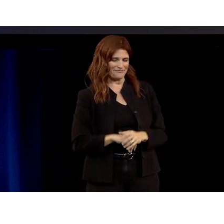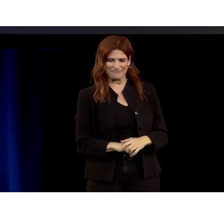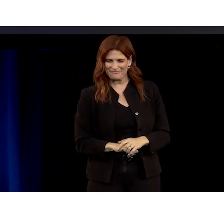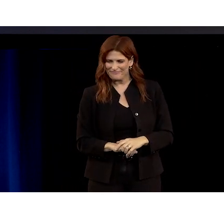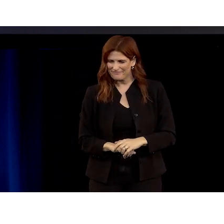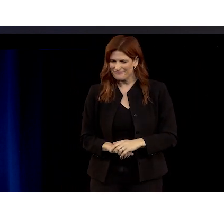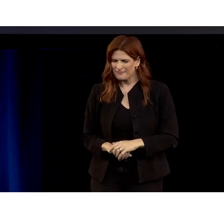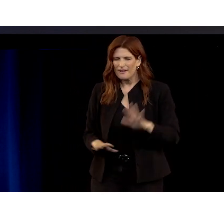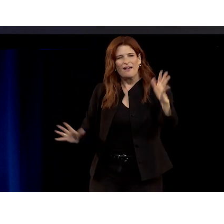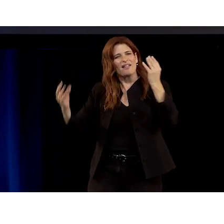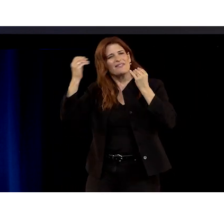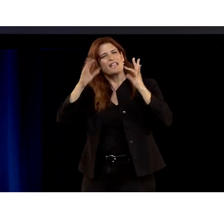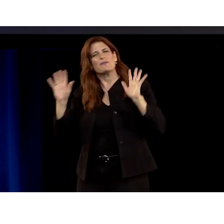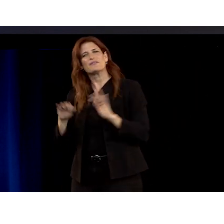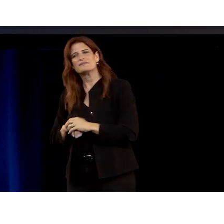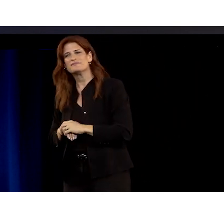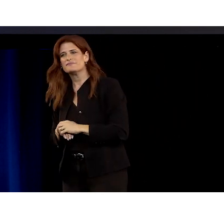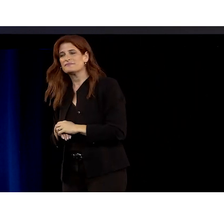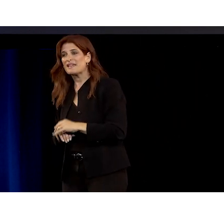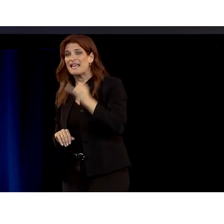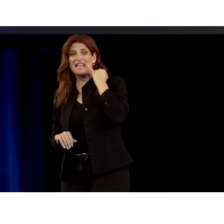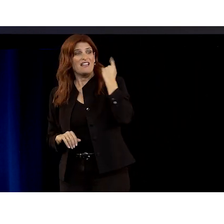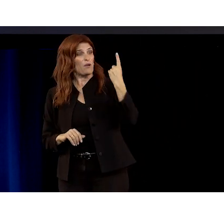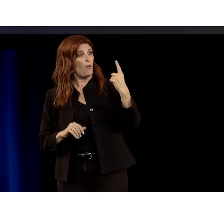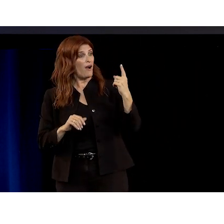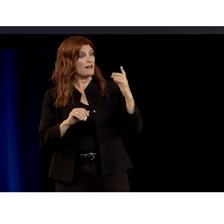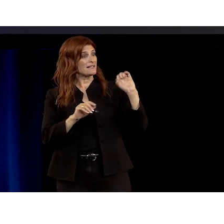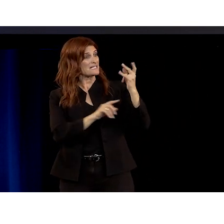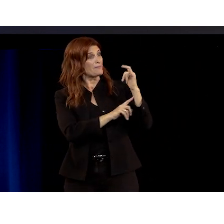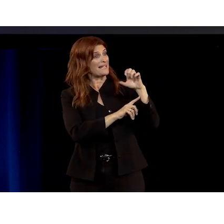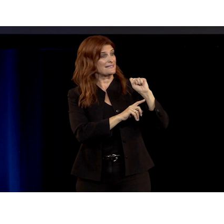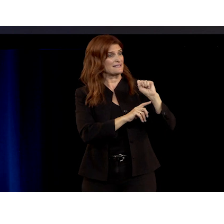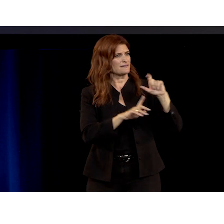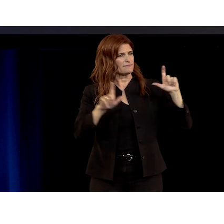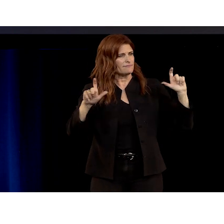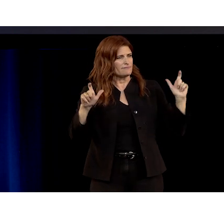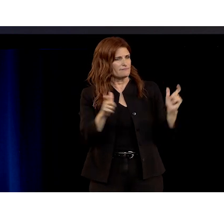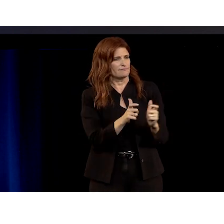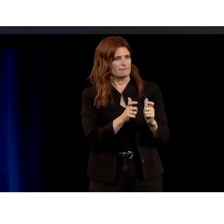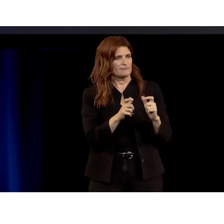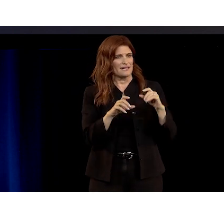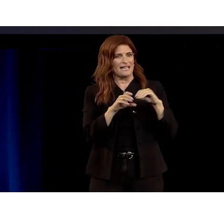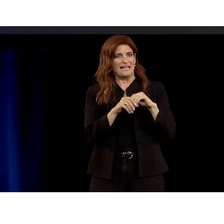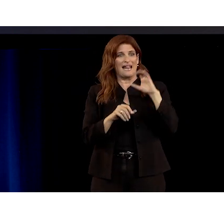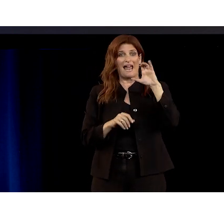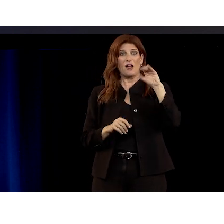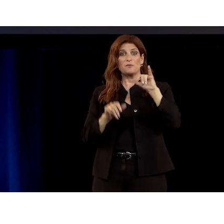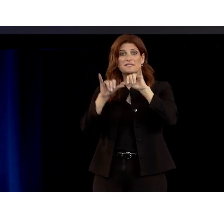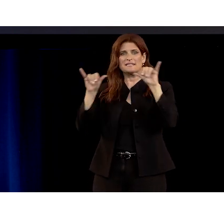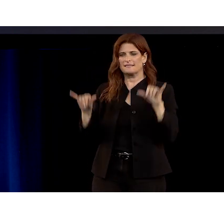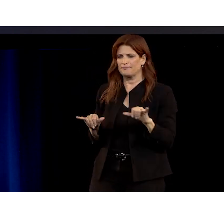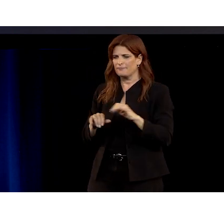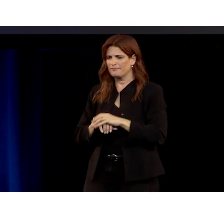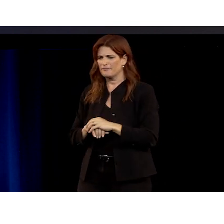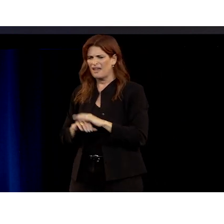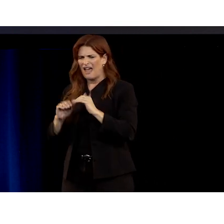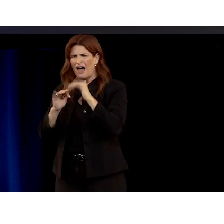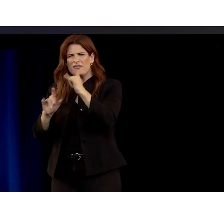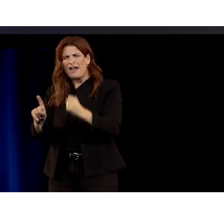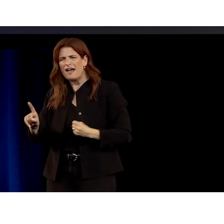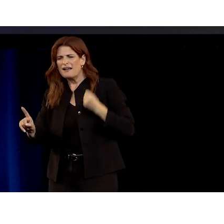vital part of human diversity. Think about this. If one species becomes extinct in an